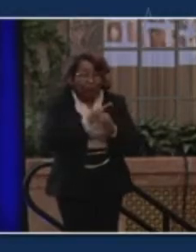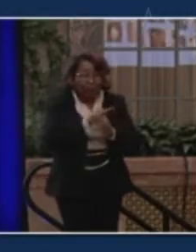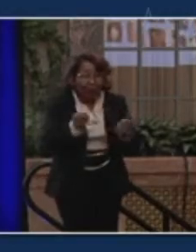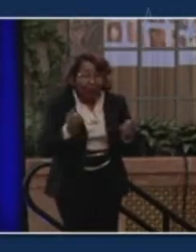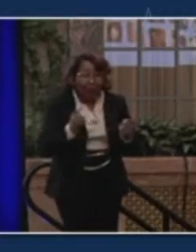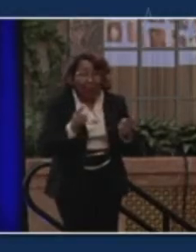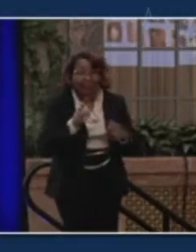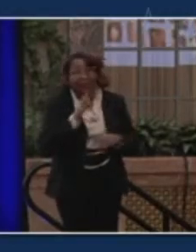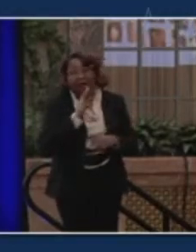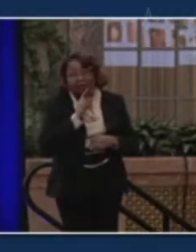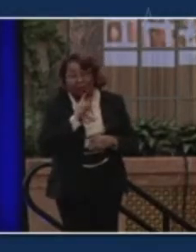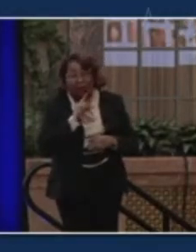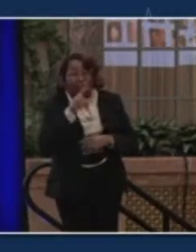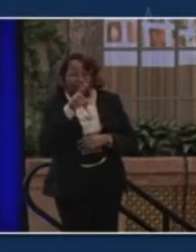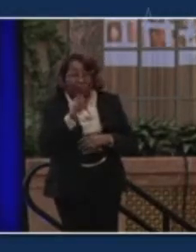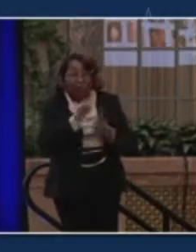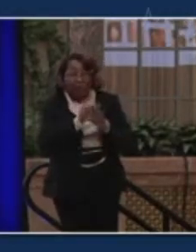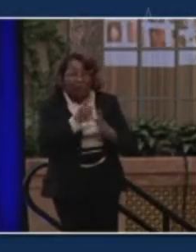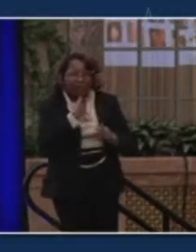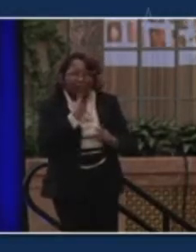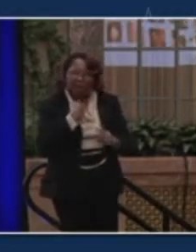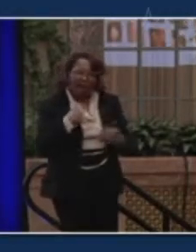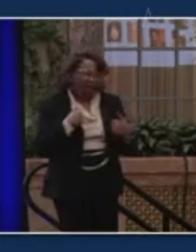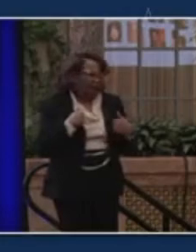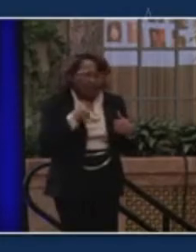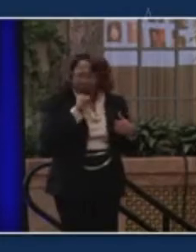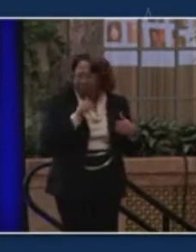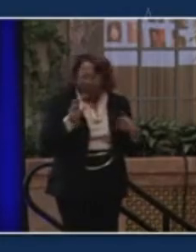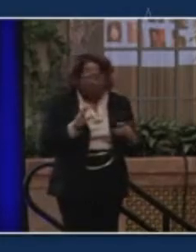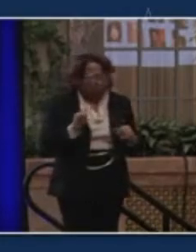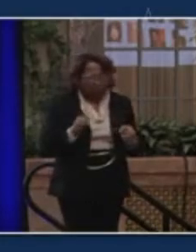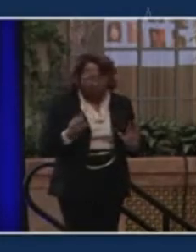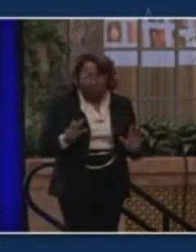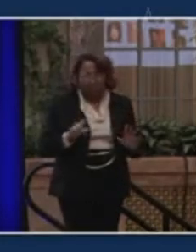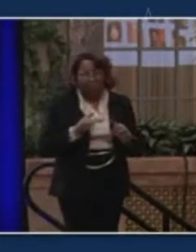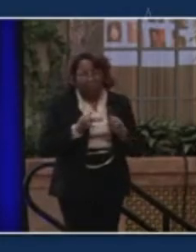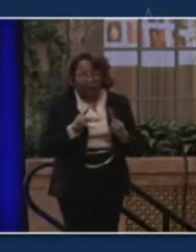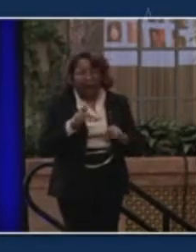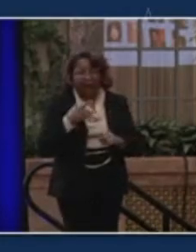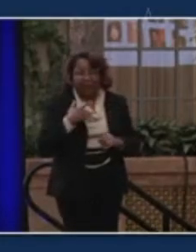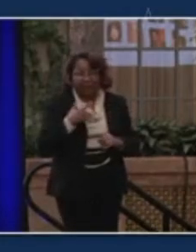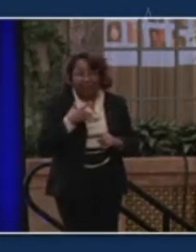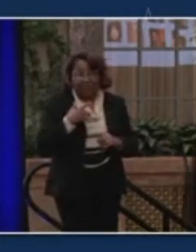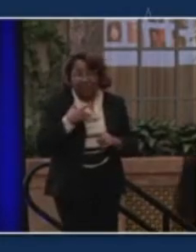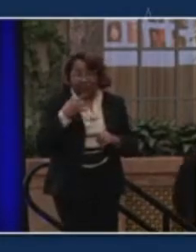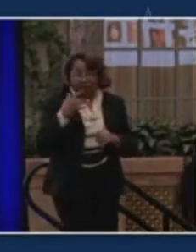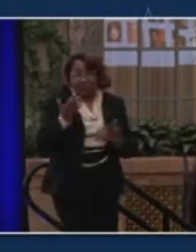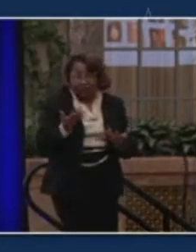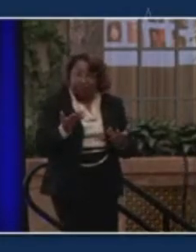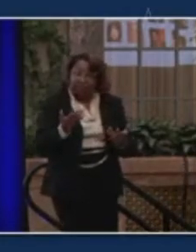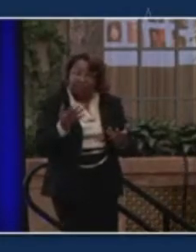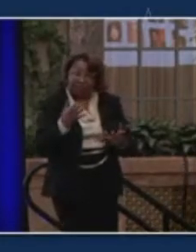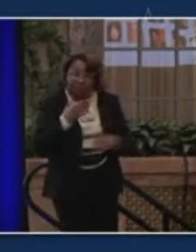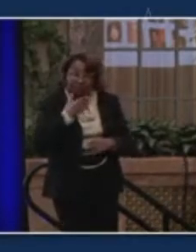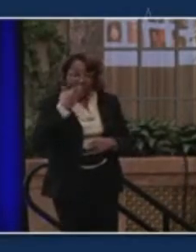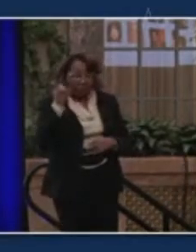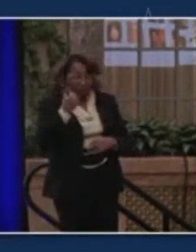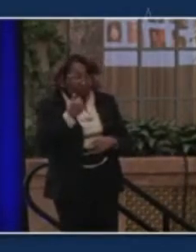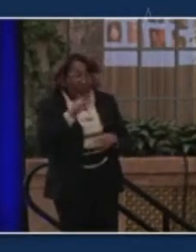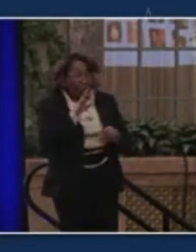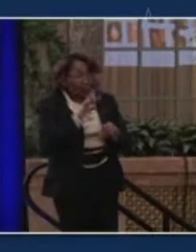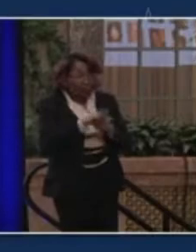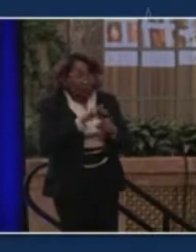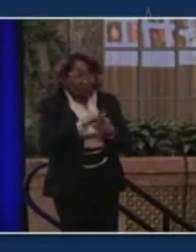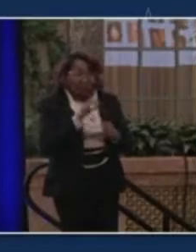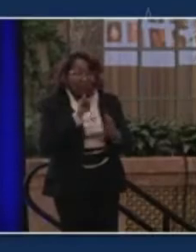for a half an hour. He said, I like what I'm doing. But he felt he was a better legislator than he was an administrator. And